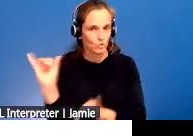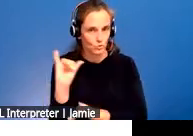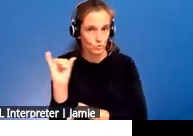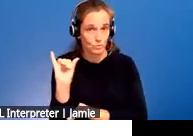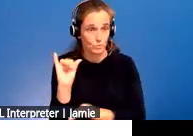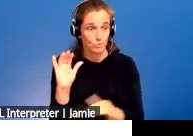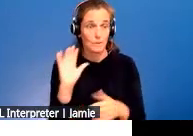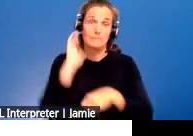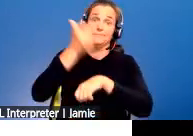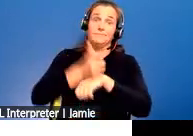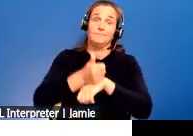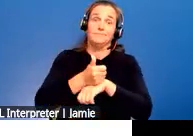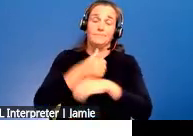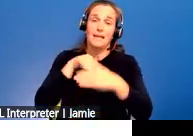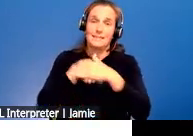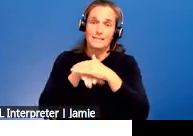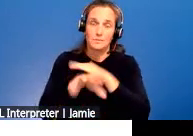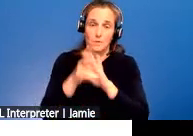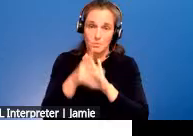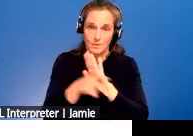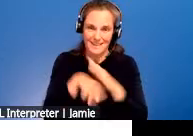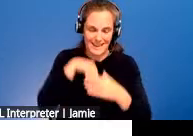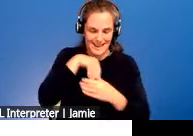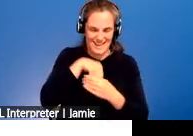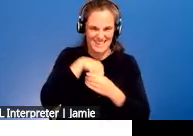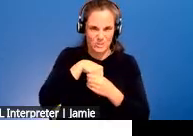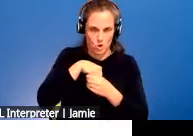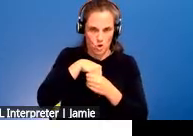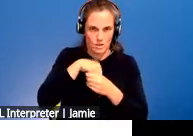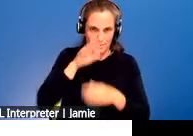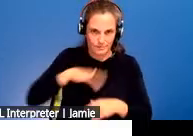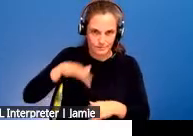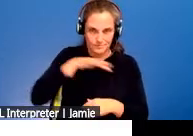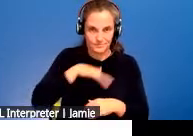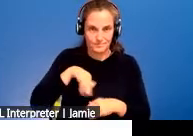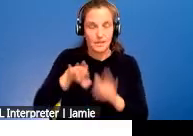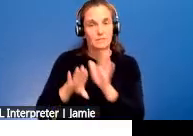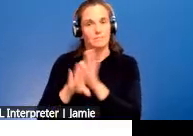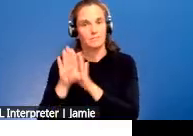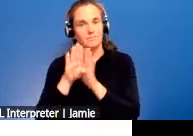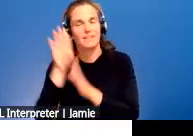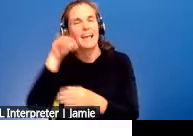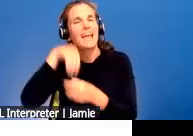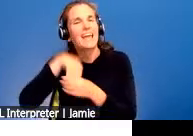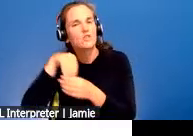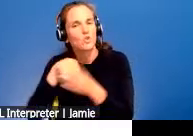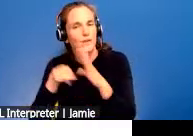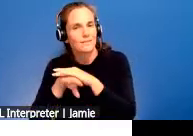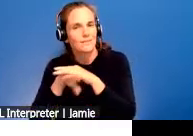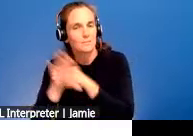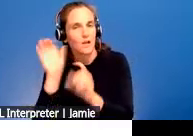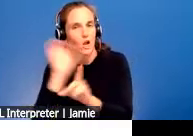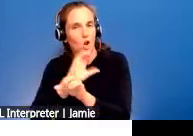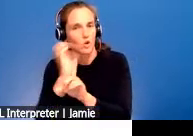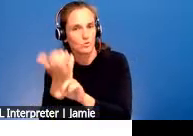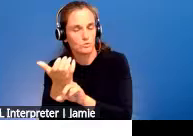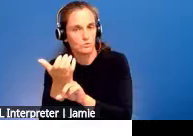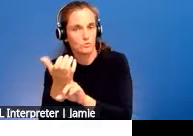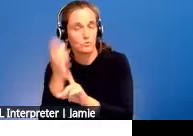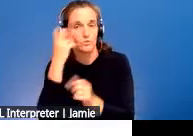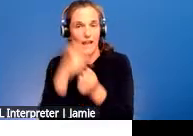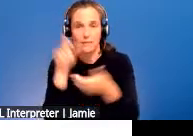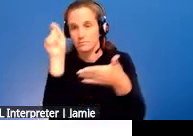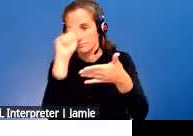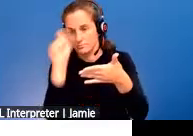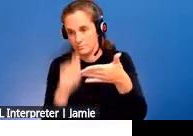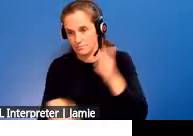policy internally, building an internal accessibility culture, and building that policy and letting